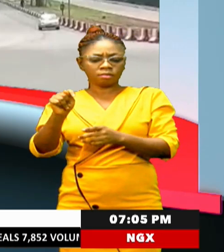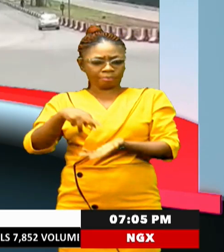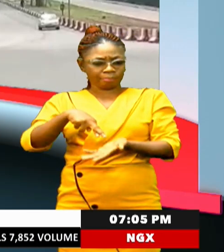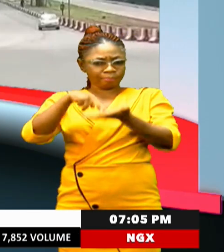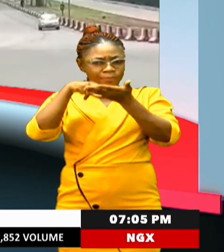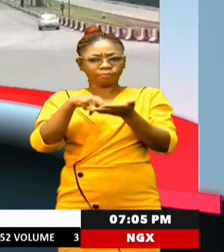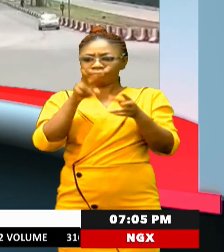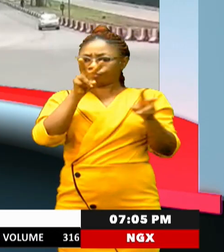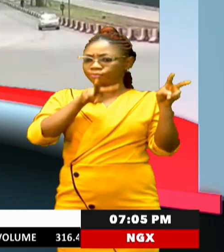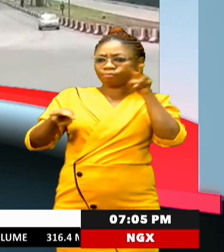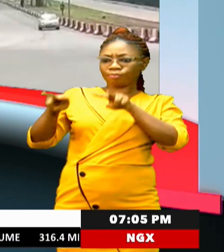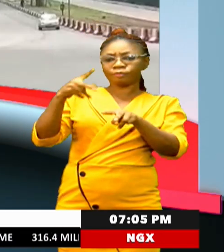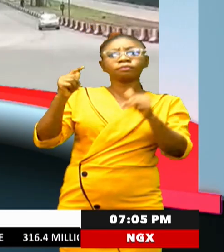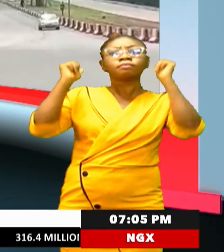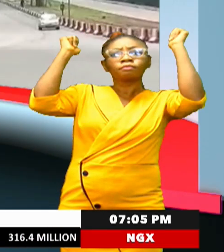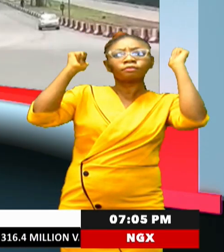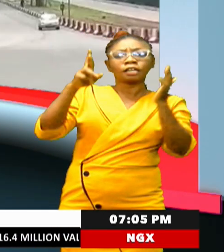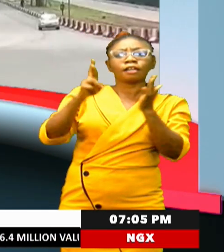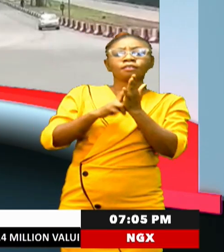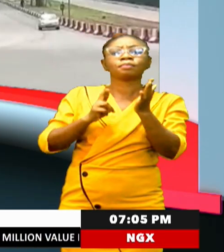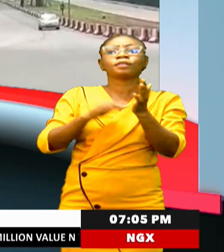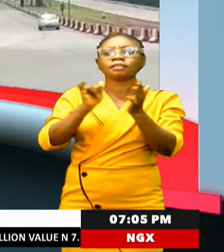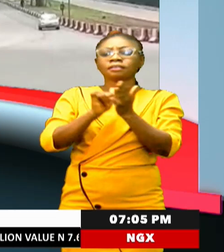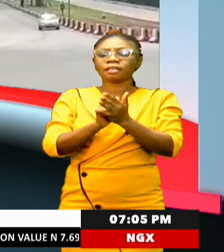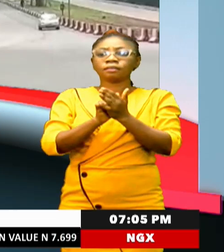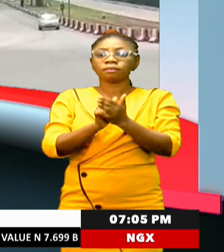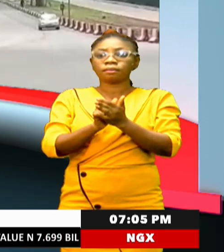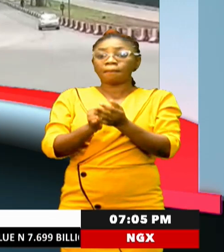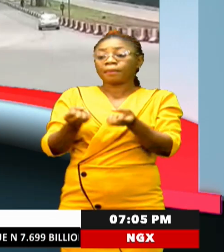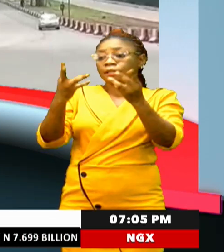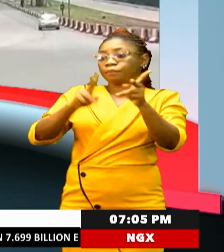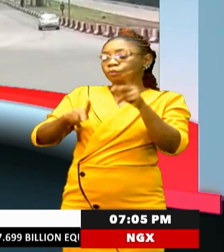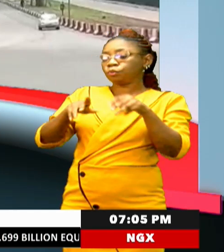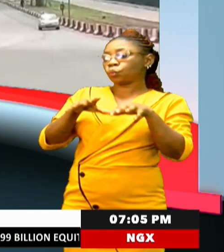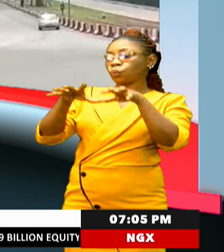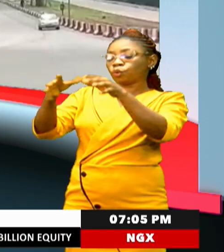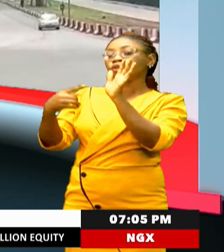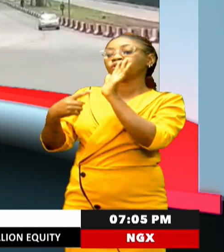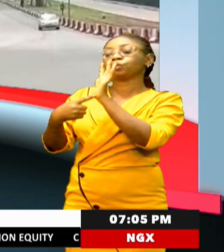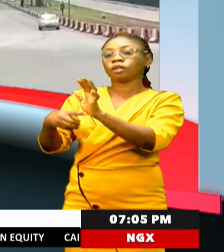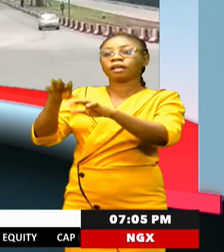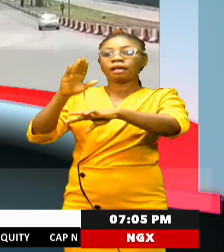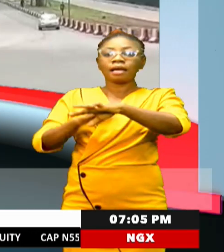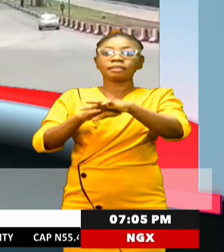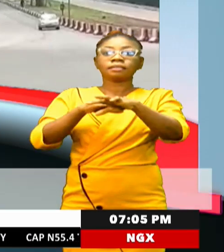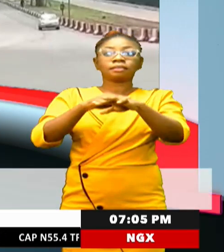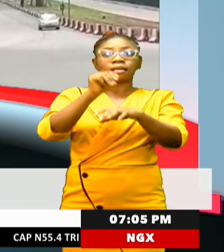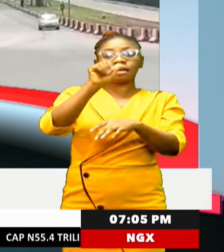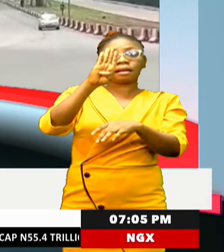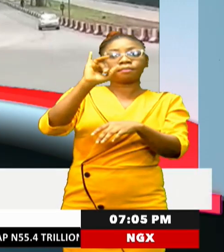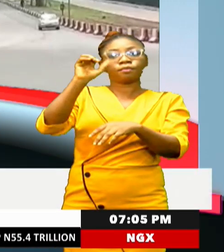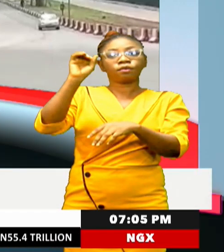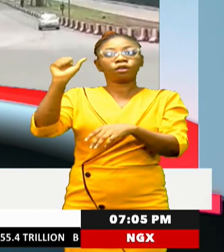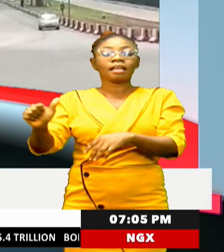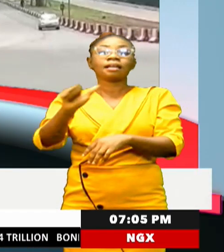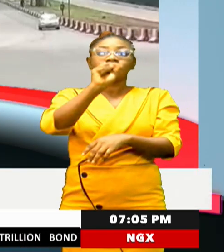the demonstration, reports that a handful showed up at the Moshood Abiola National Stadium, while other strategic places in